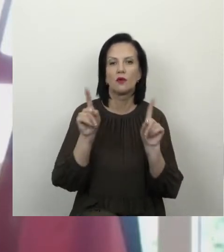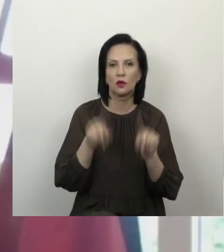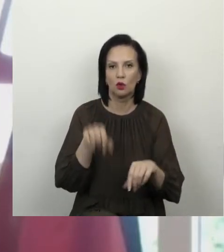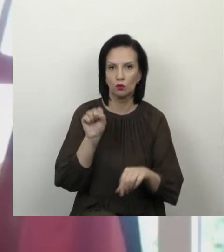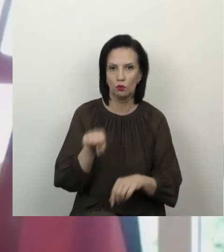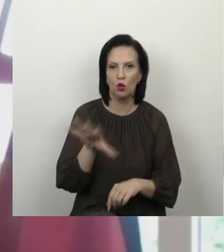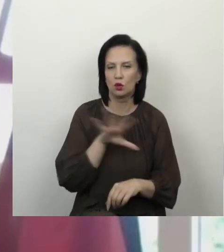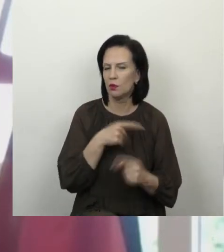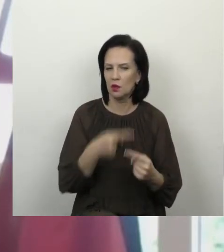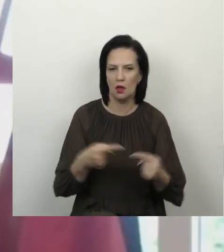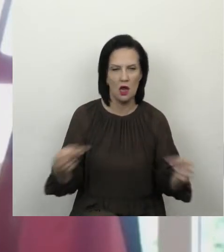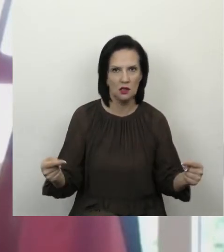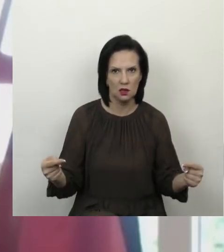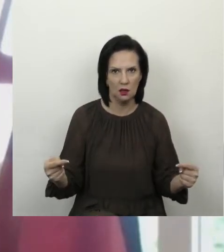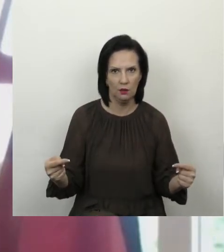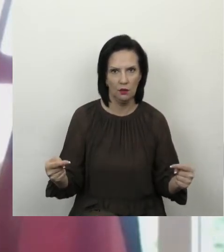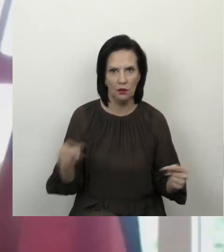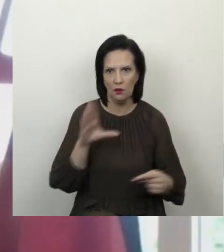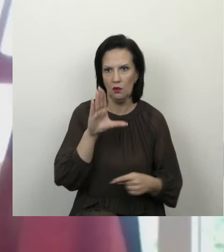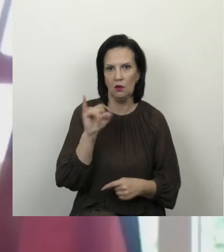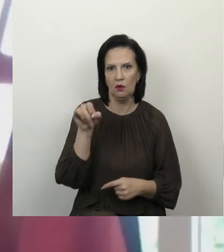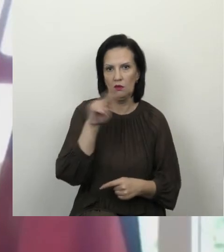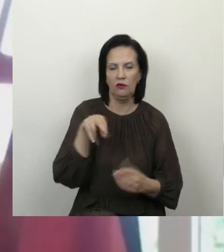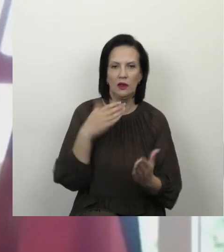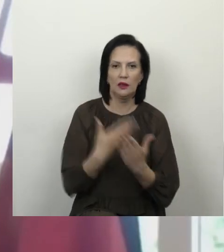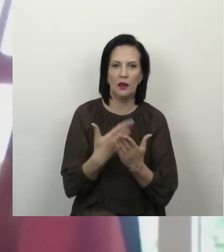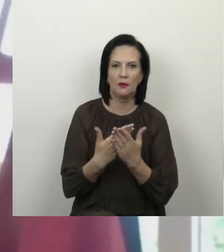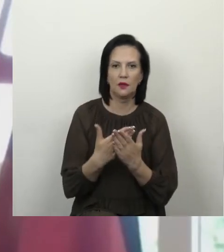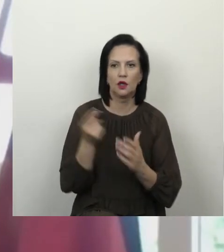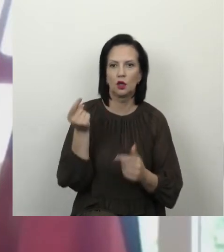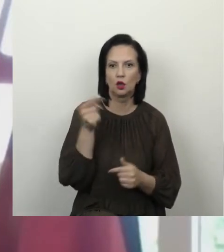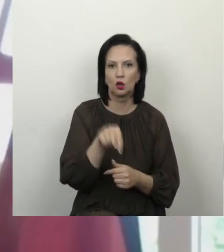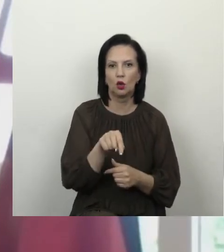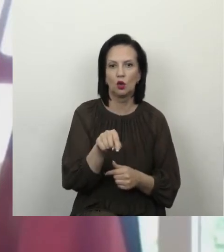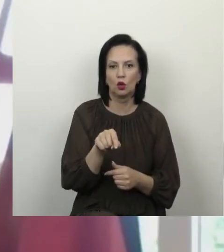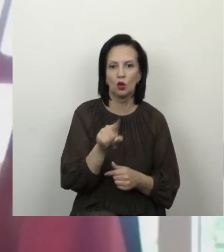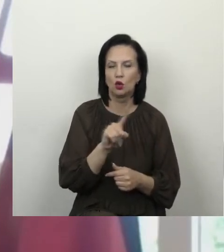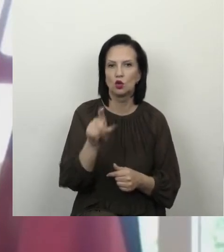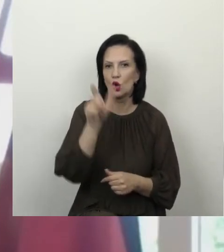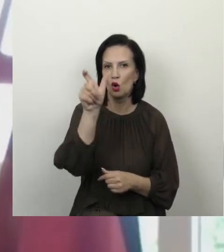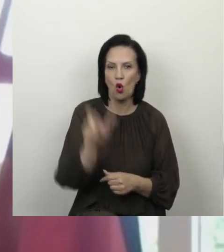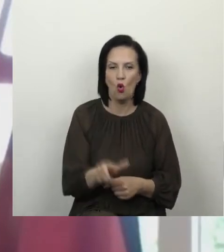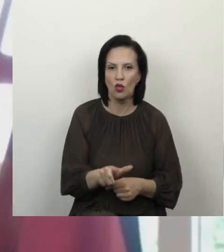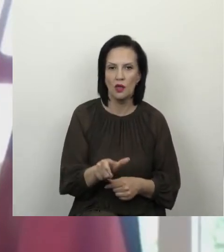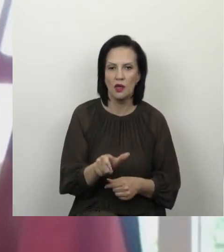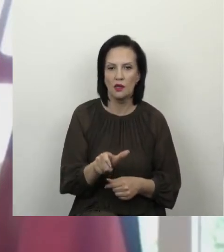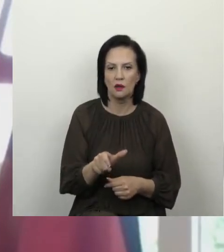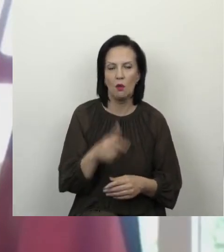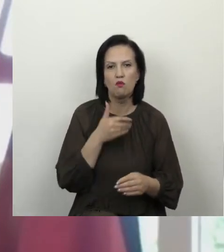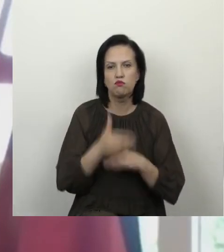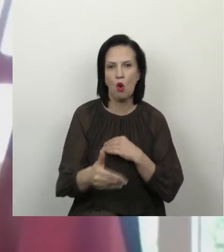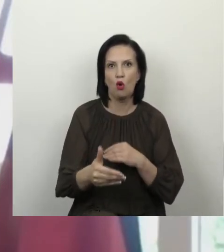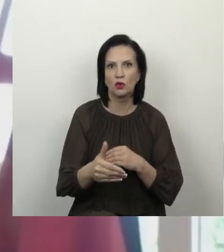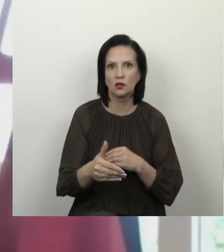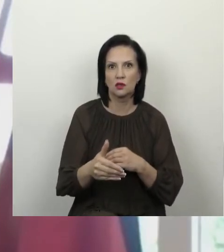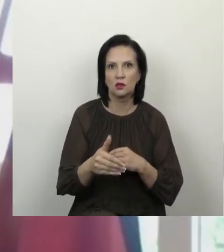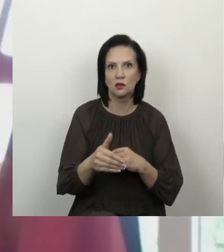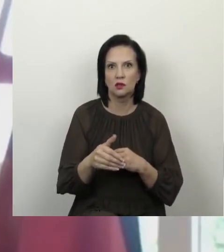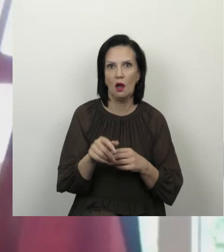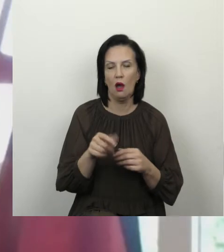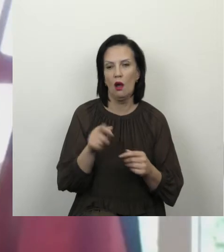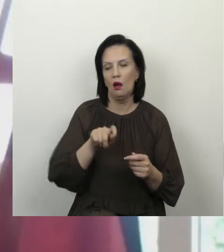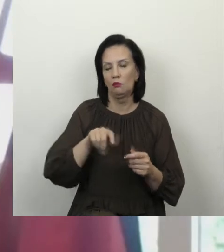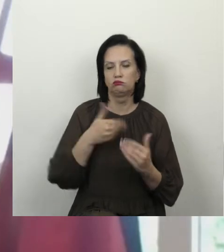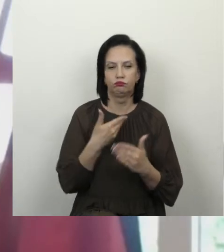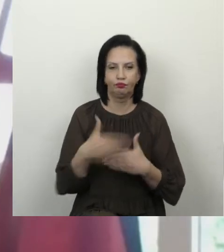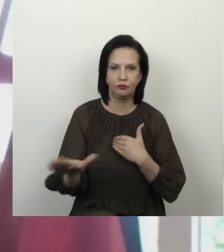a caretaker who unlocks the polling station too late due to negligence, the voters thereby unlawfully